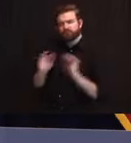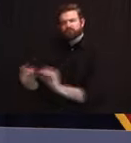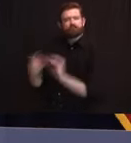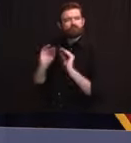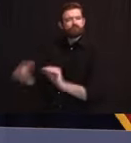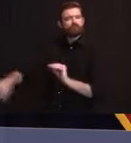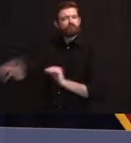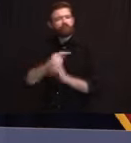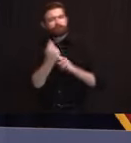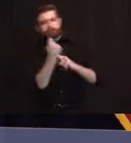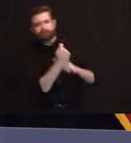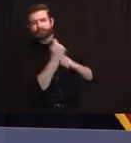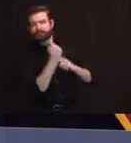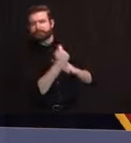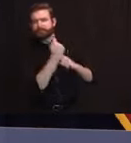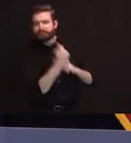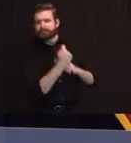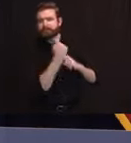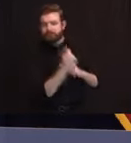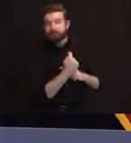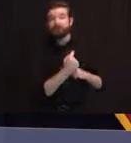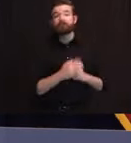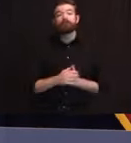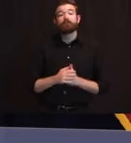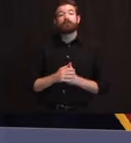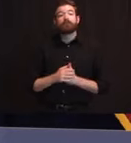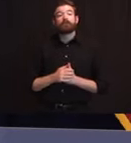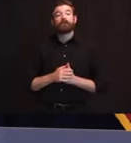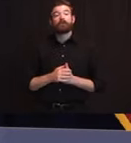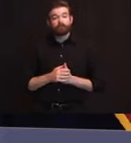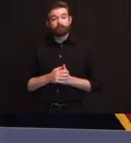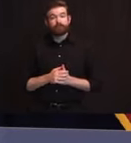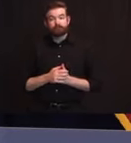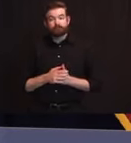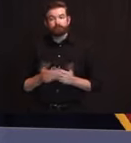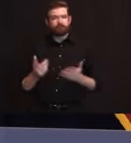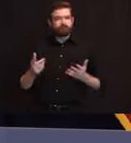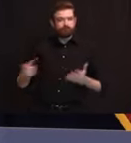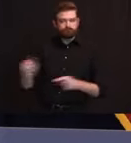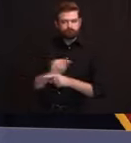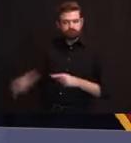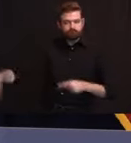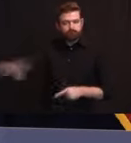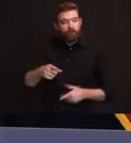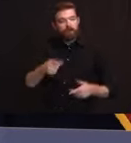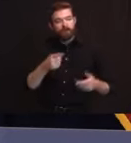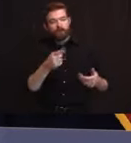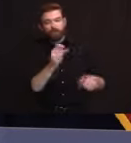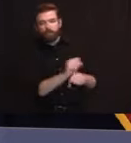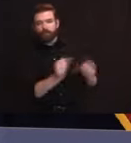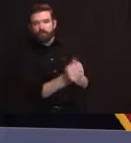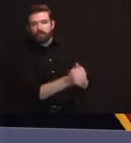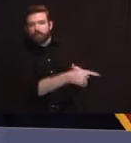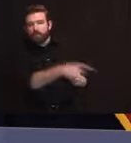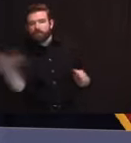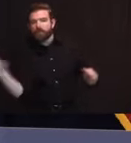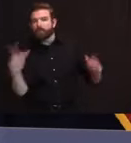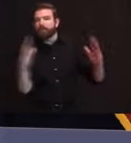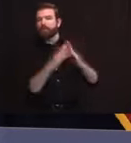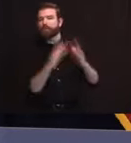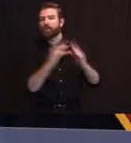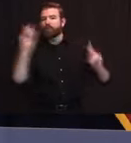communities. Social support coordinators will receive special training on case management and referrals so we can